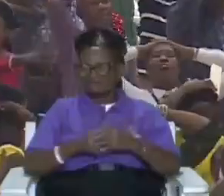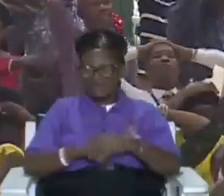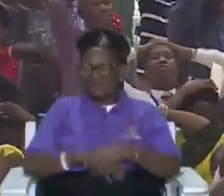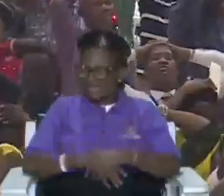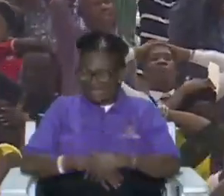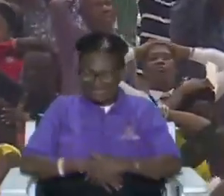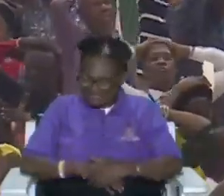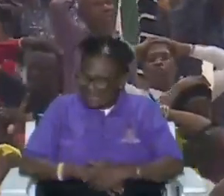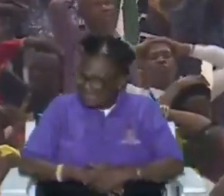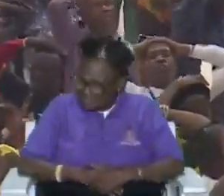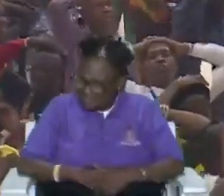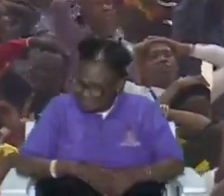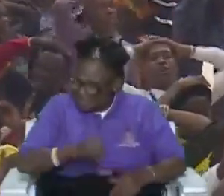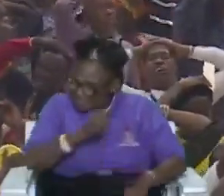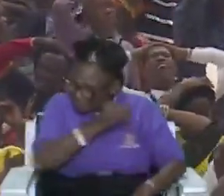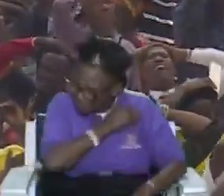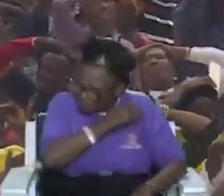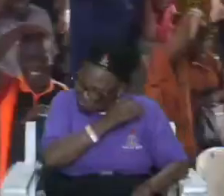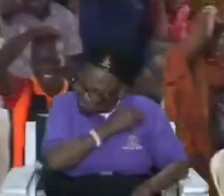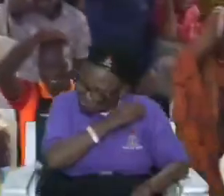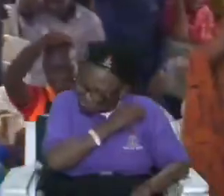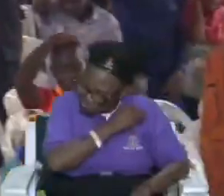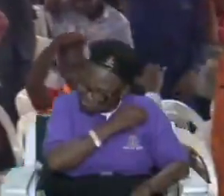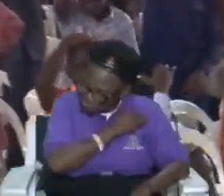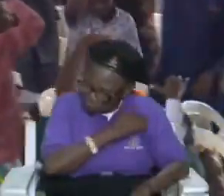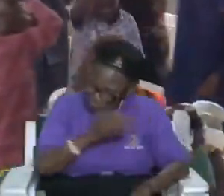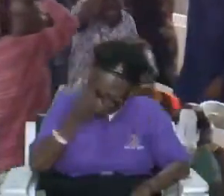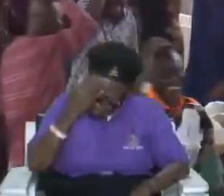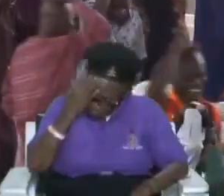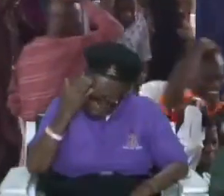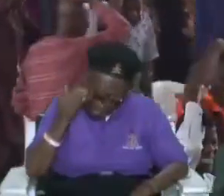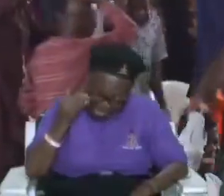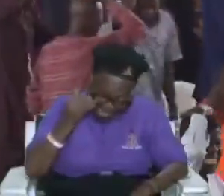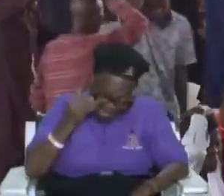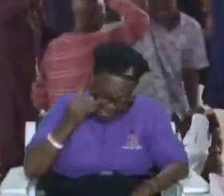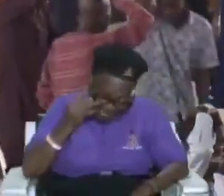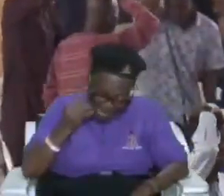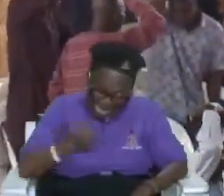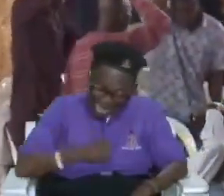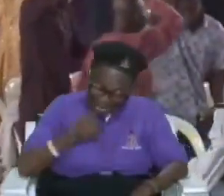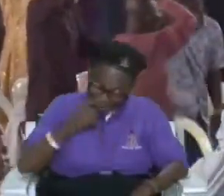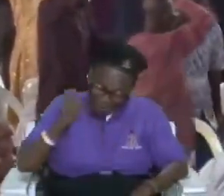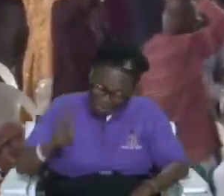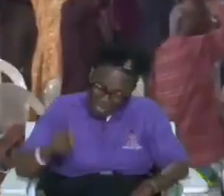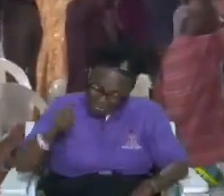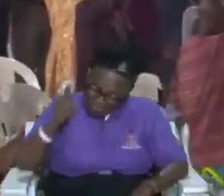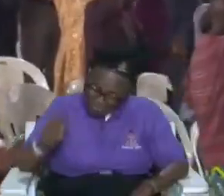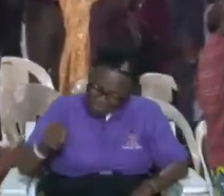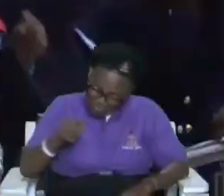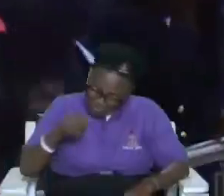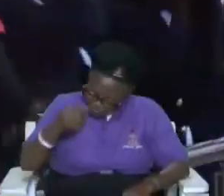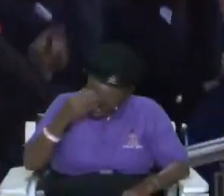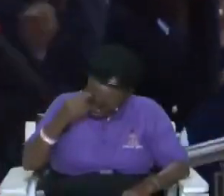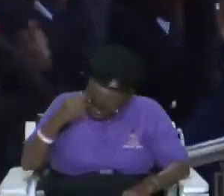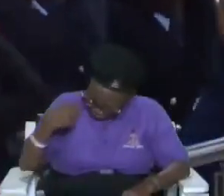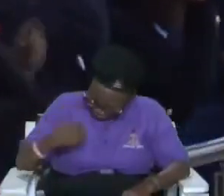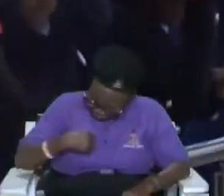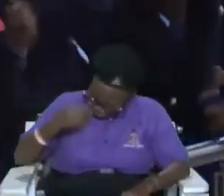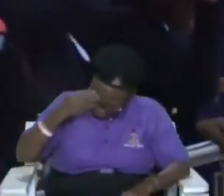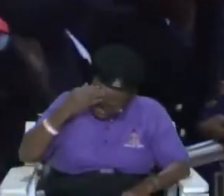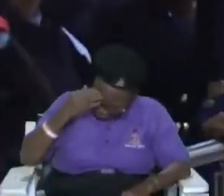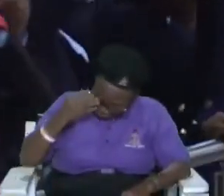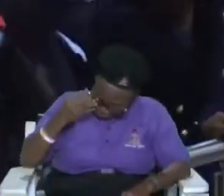I decree to you in the mighty name of Jesus, you will never